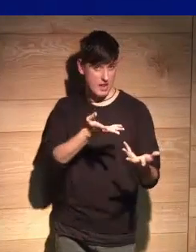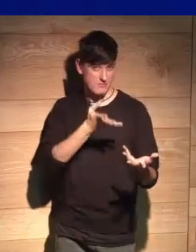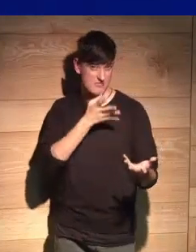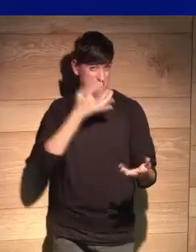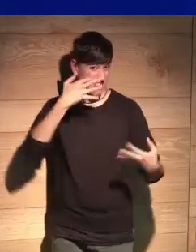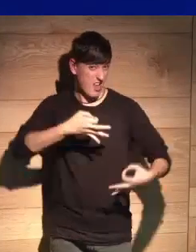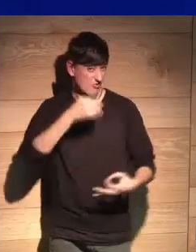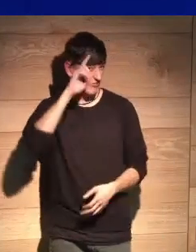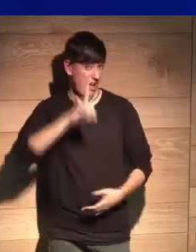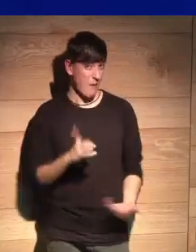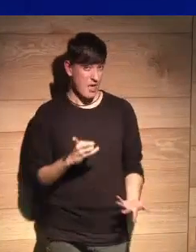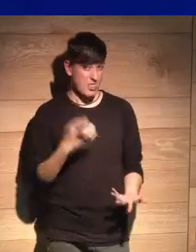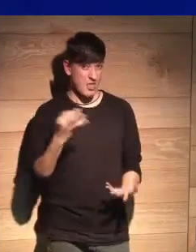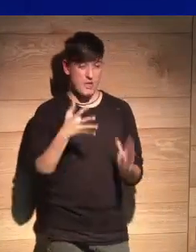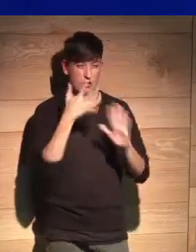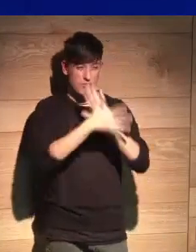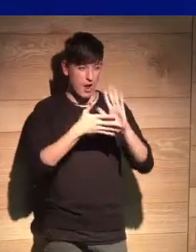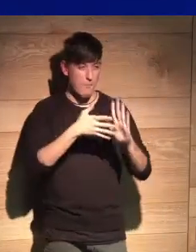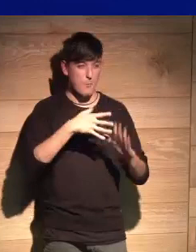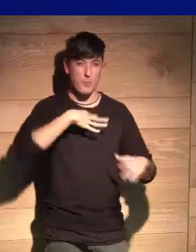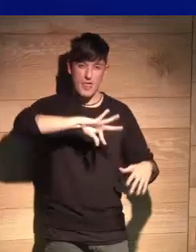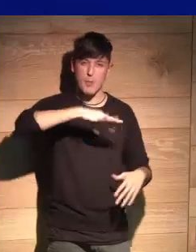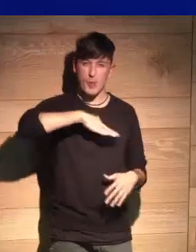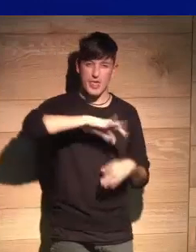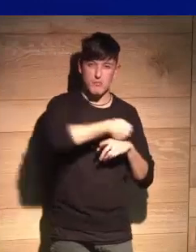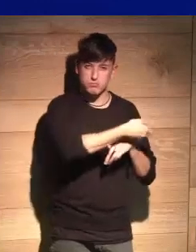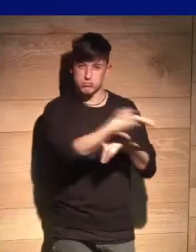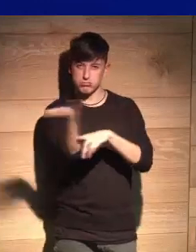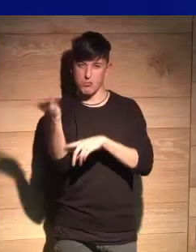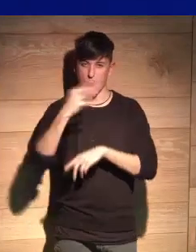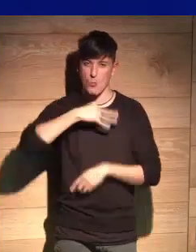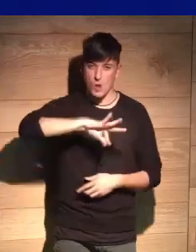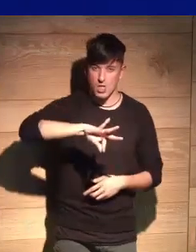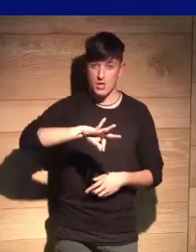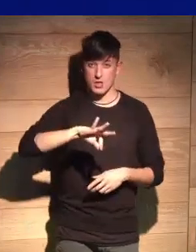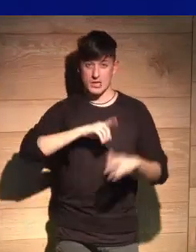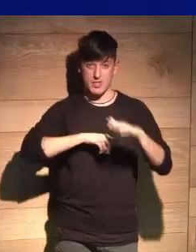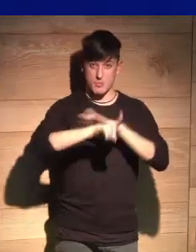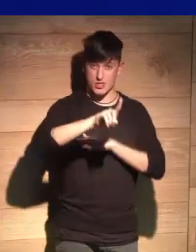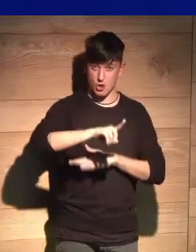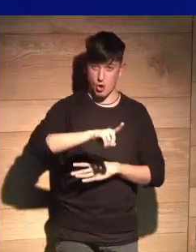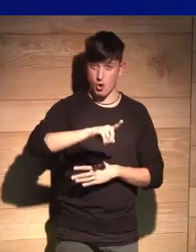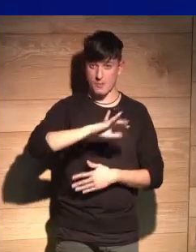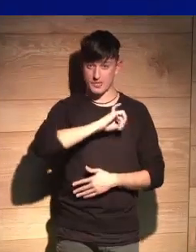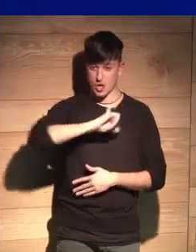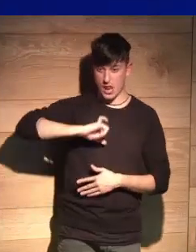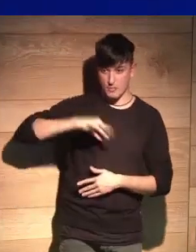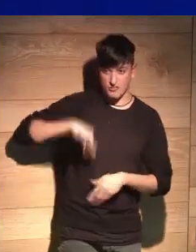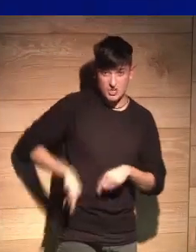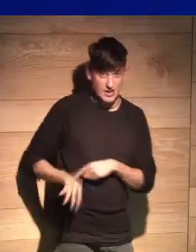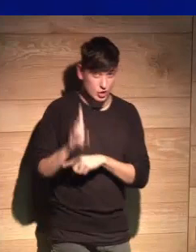something we have to talk about. We have to talk about the broad range of possibilities offered by these